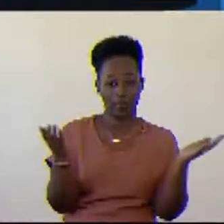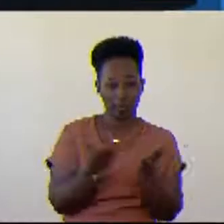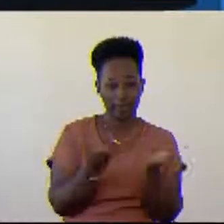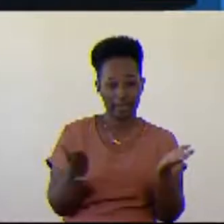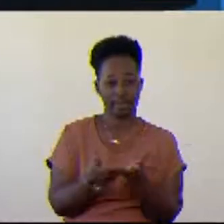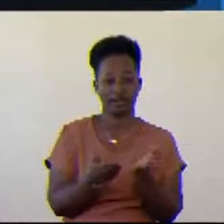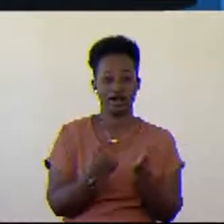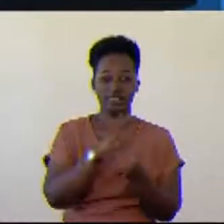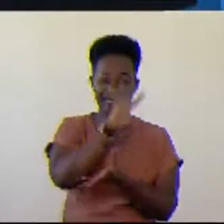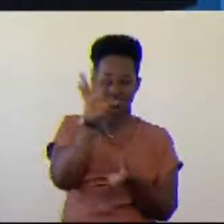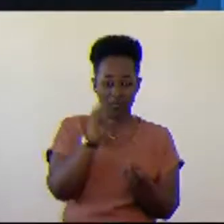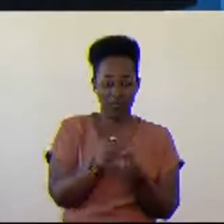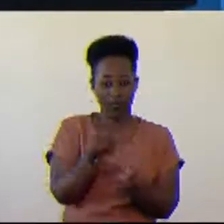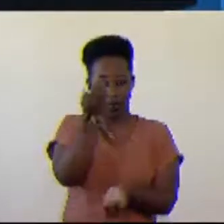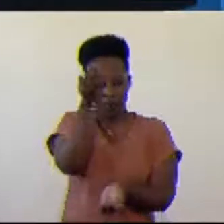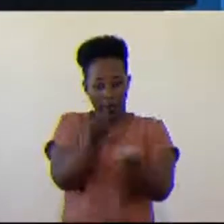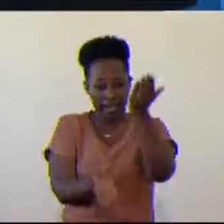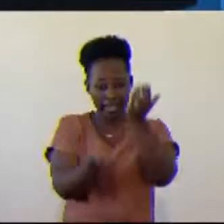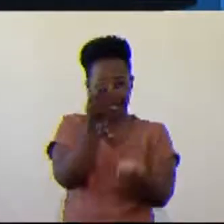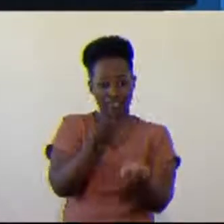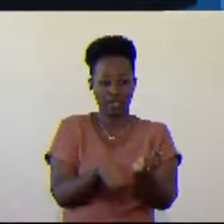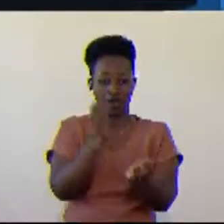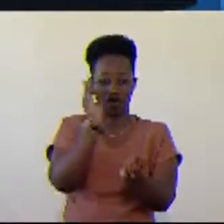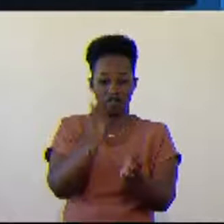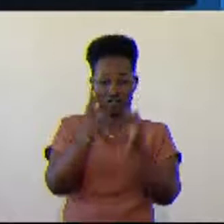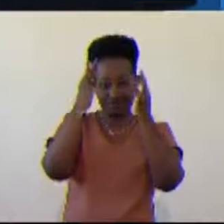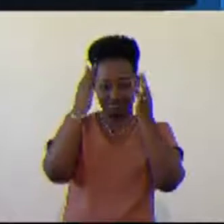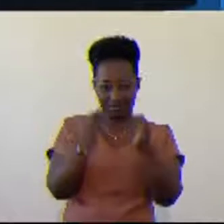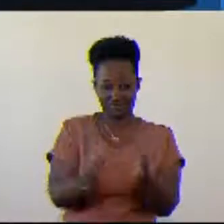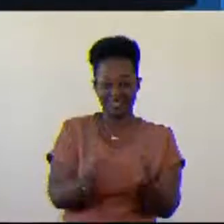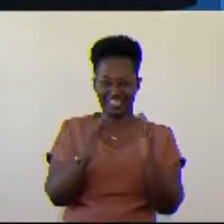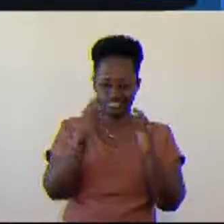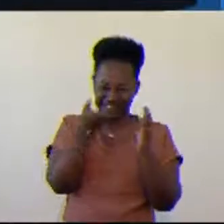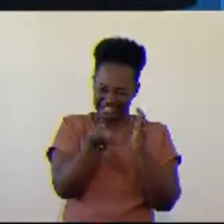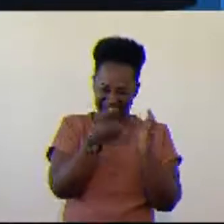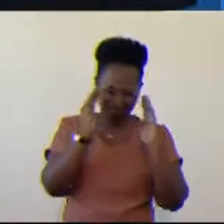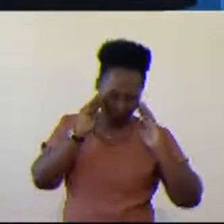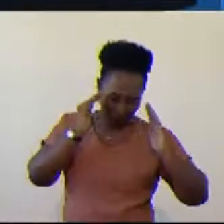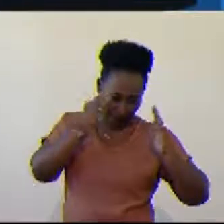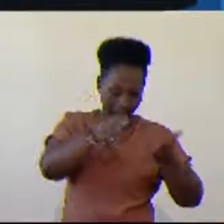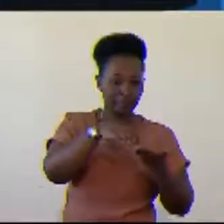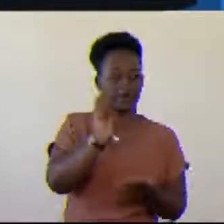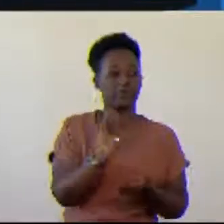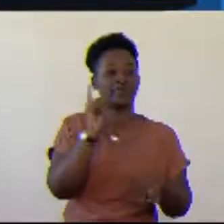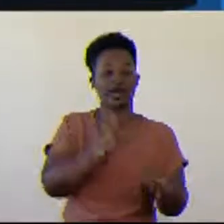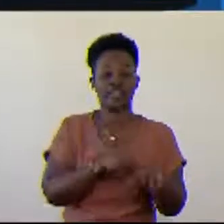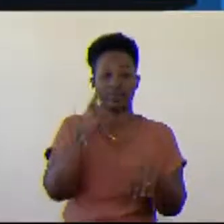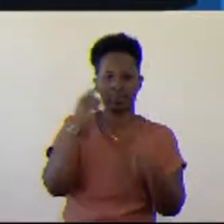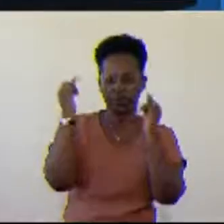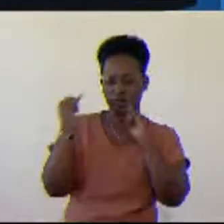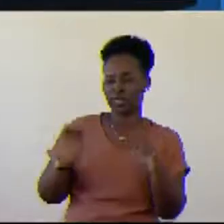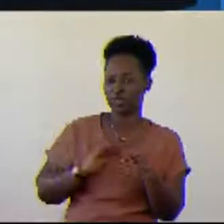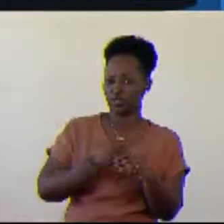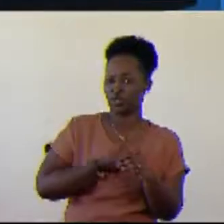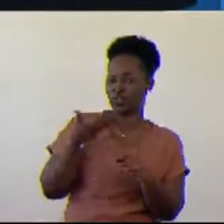concentrated. Now, when you look at our diagram here, okay, there are so many atoms or